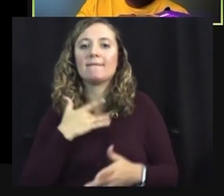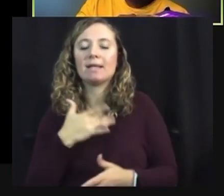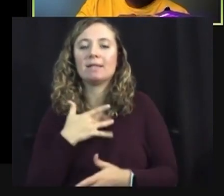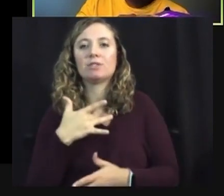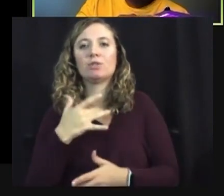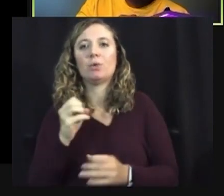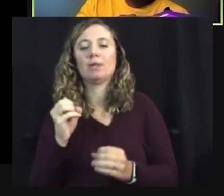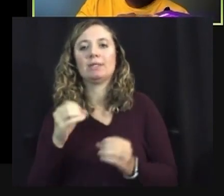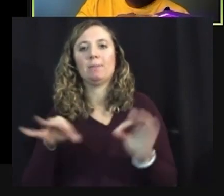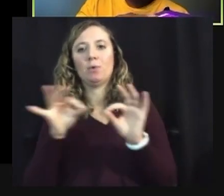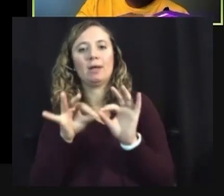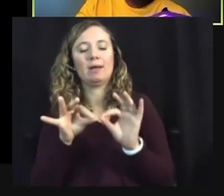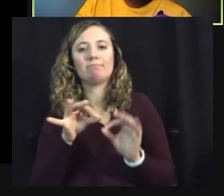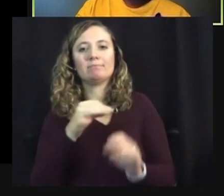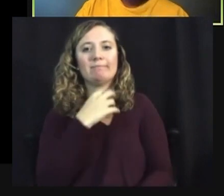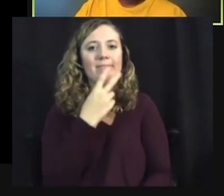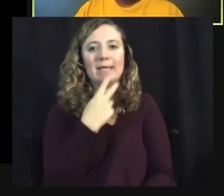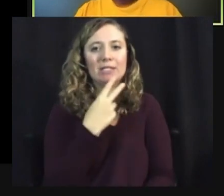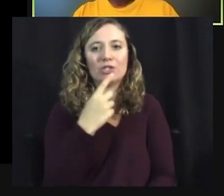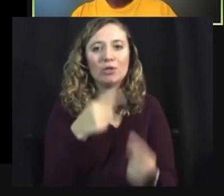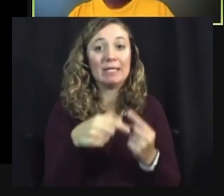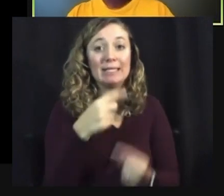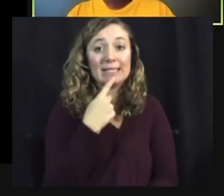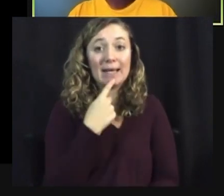speech to say it.